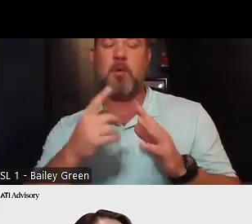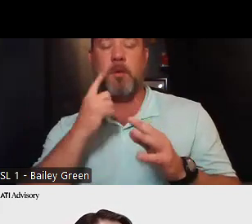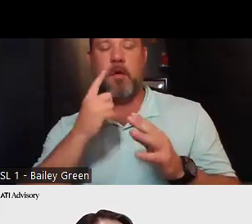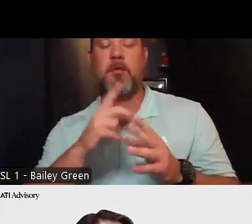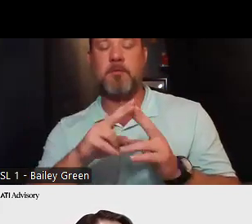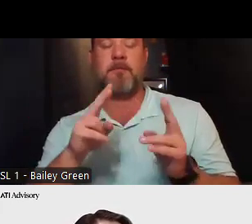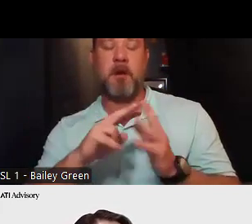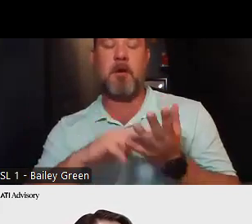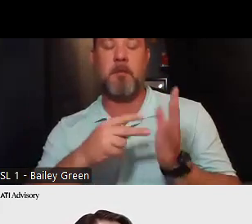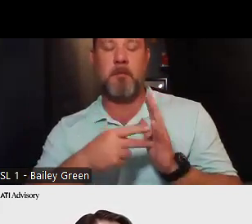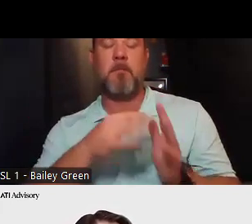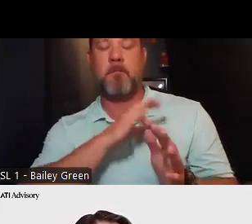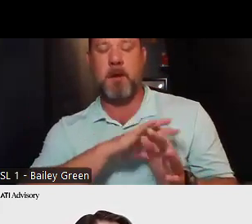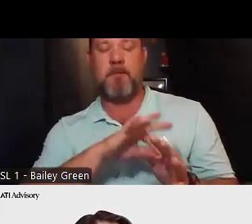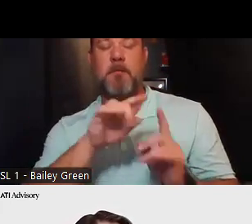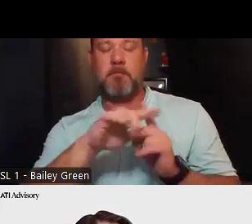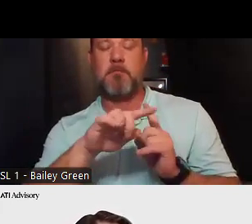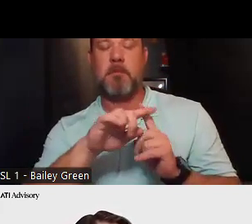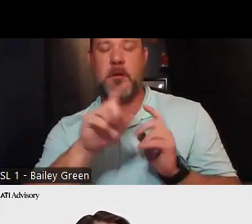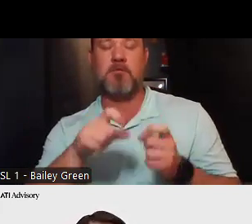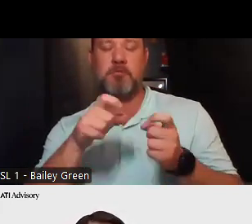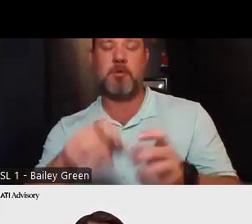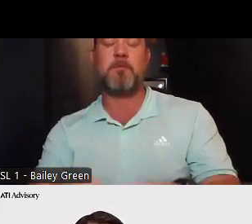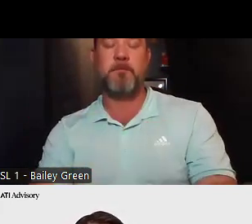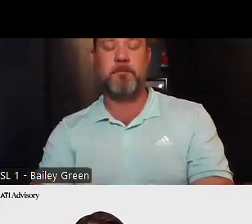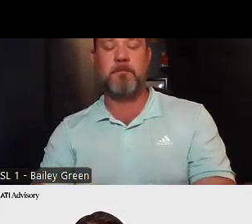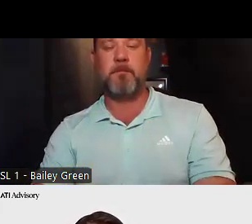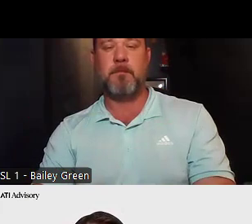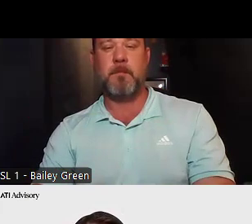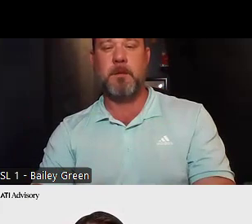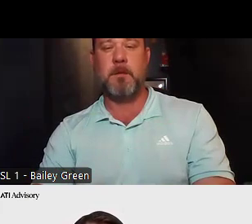very meaningful benefit that could contribute to this model benefit.